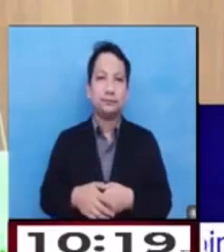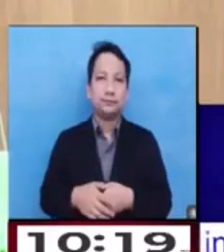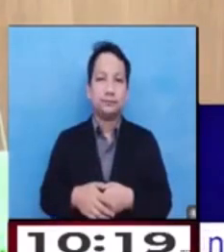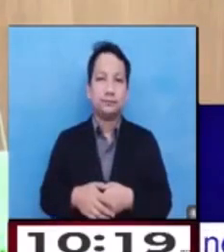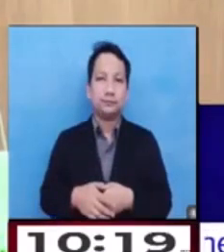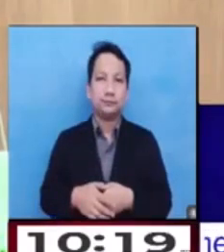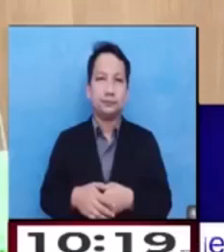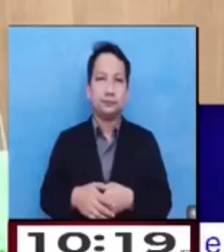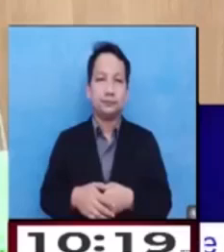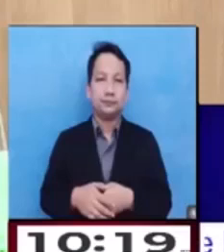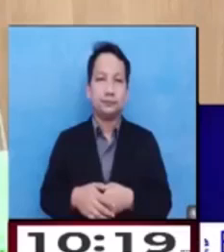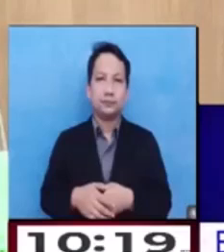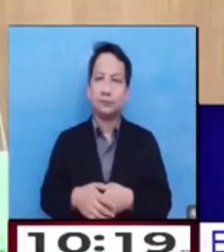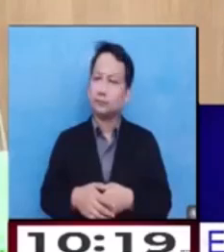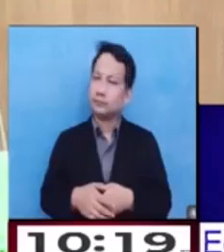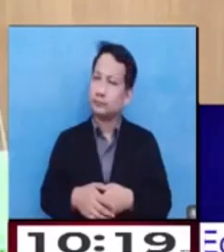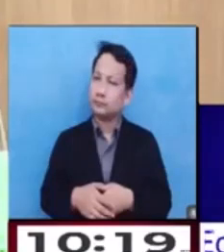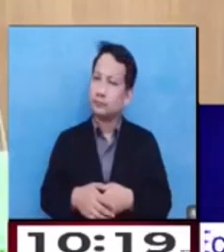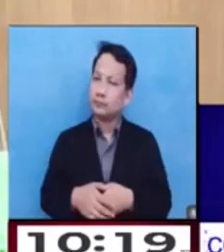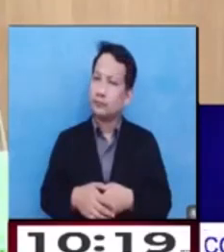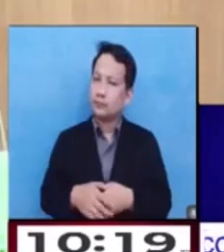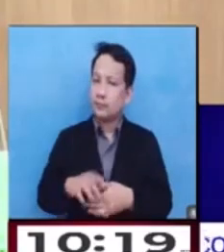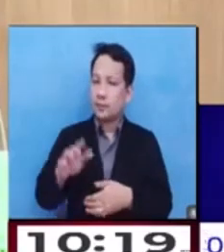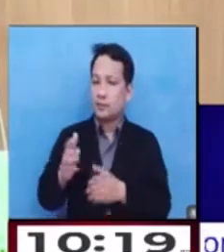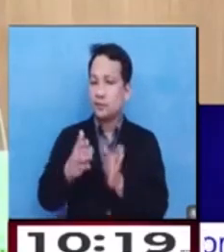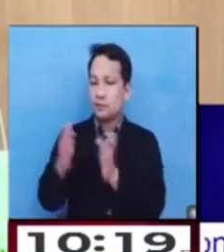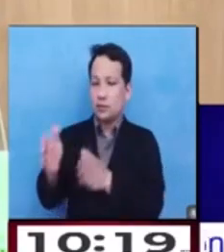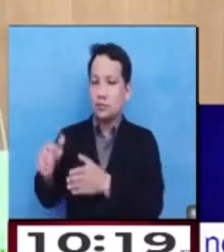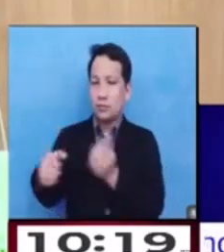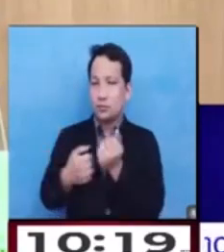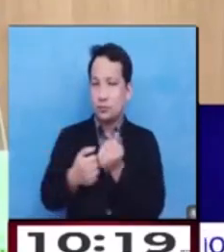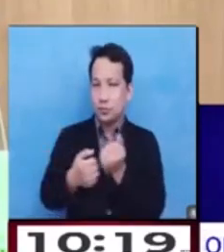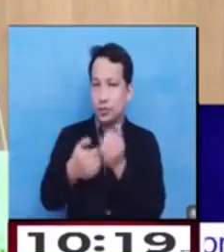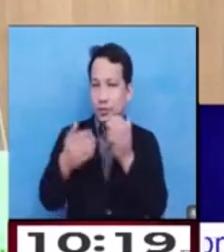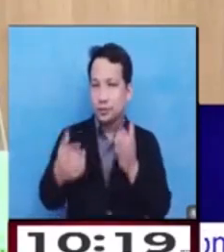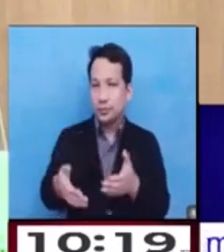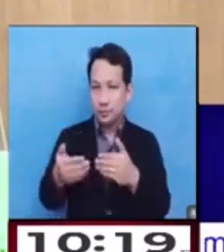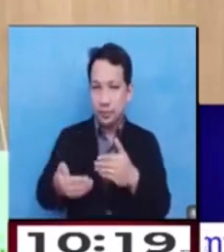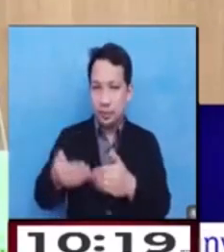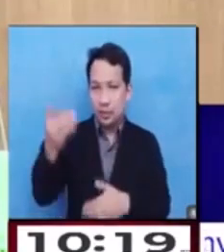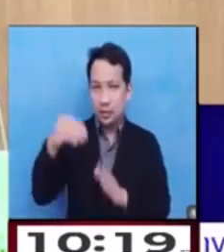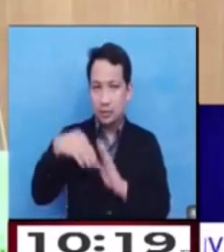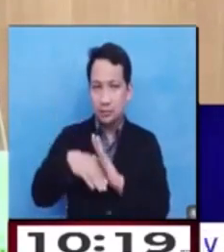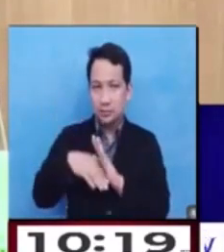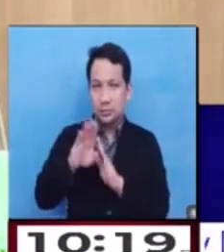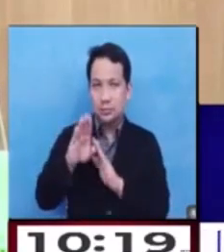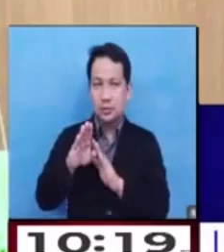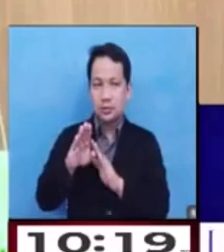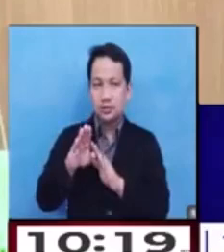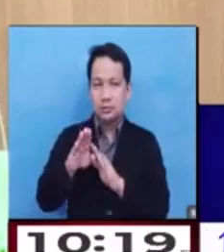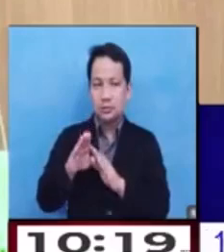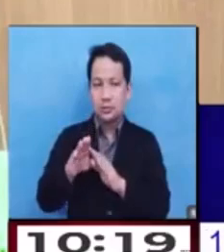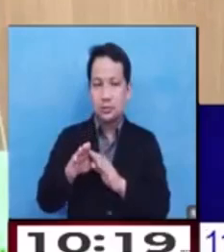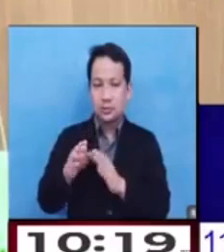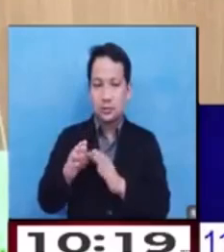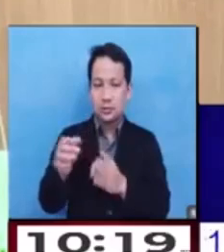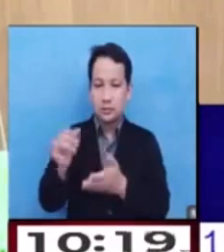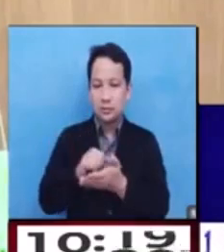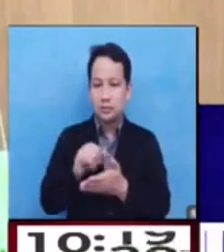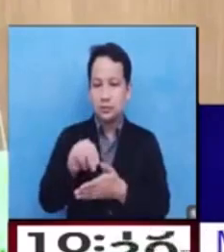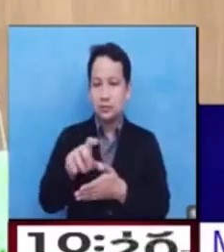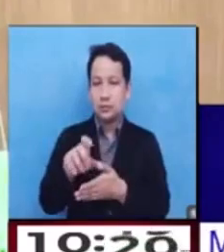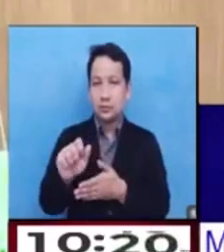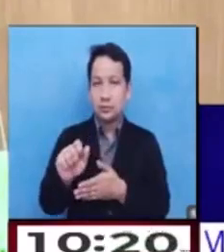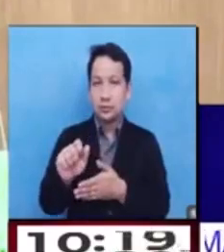On the supply side, naman, the high inflation could reduce the investments in